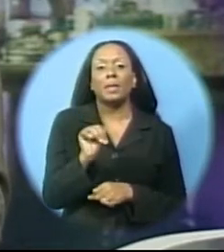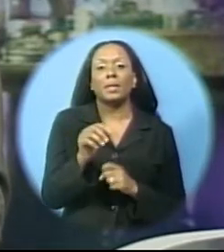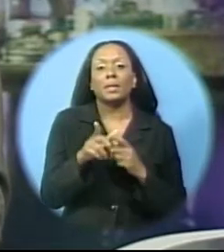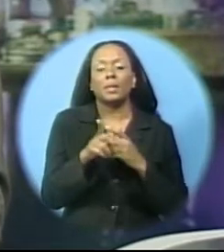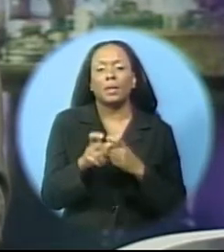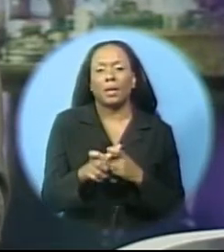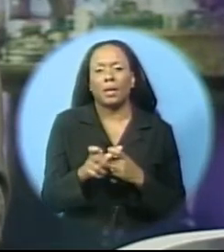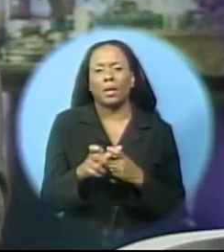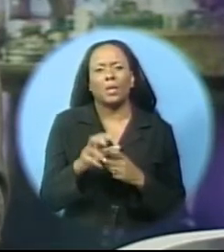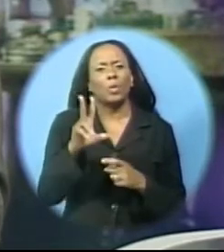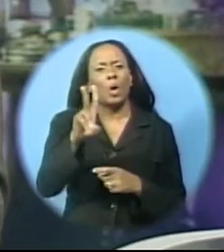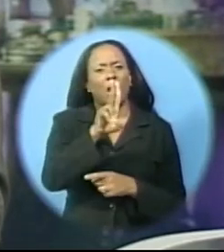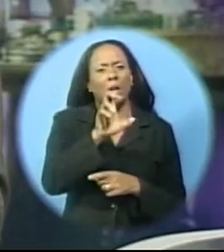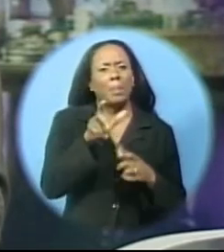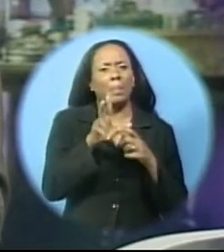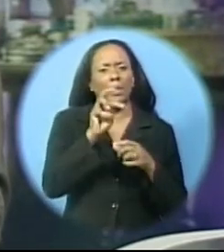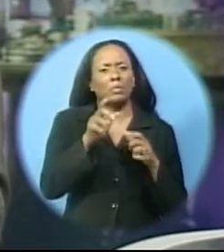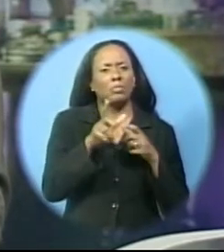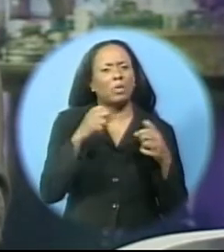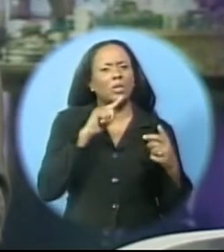200 being quite challenging.